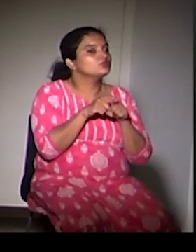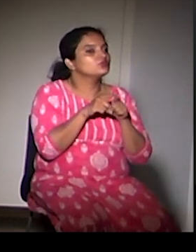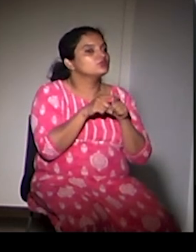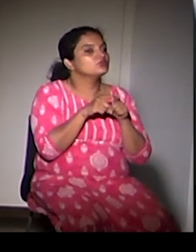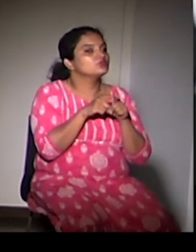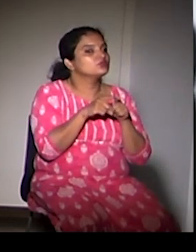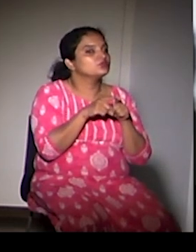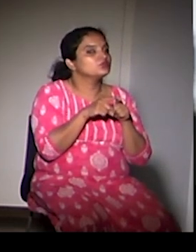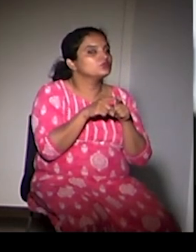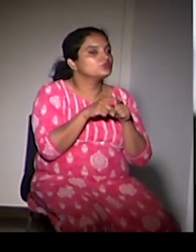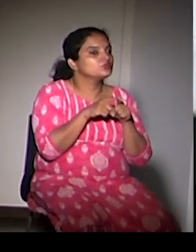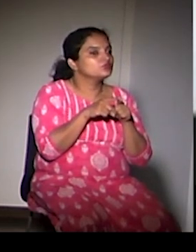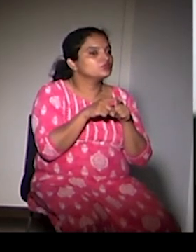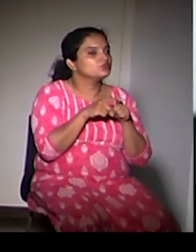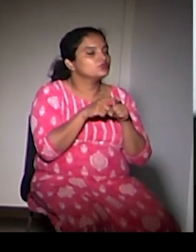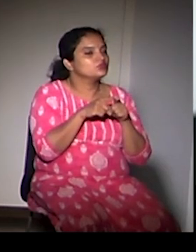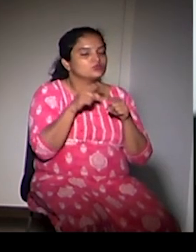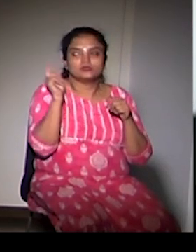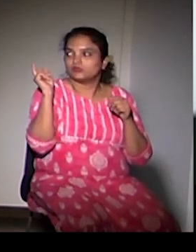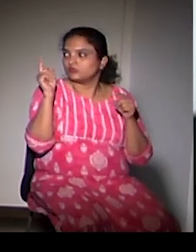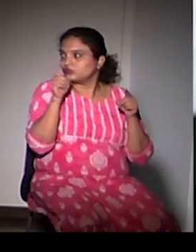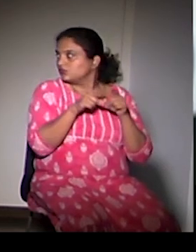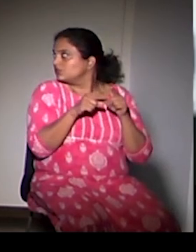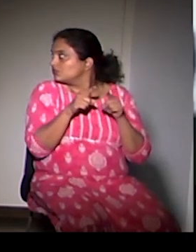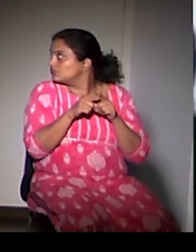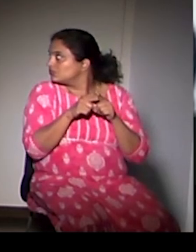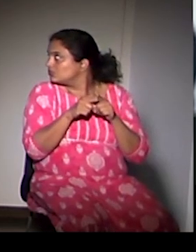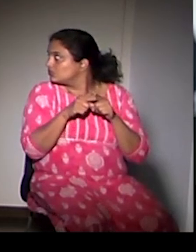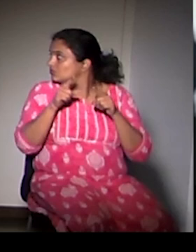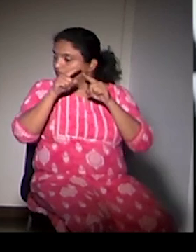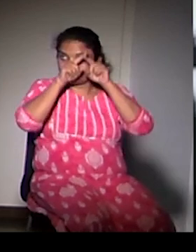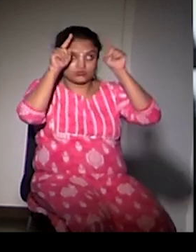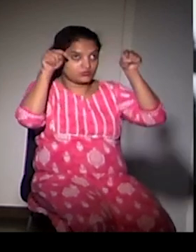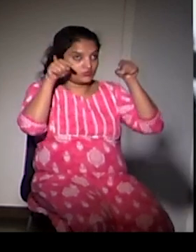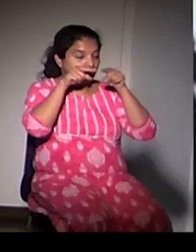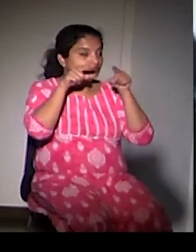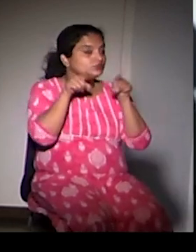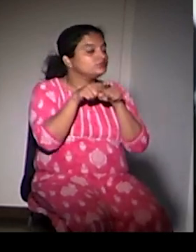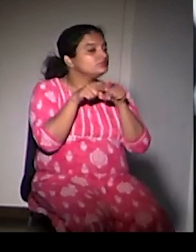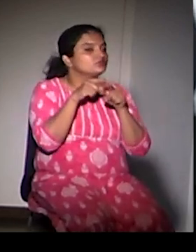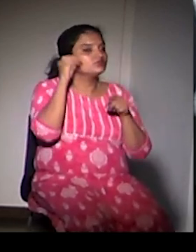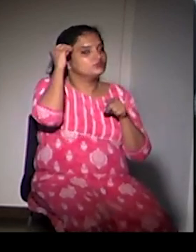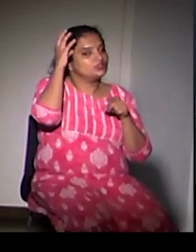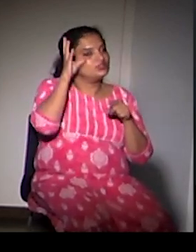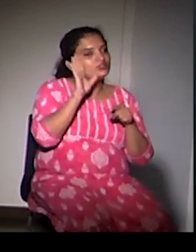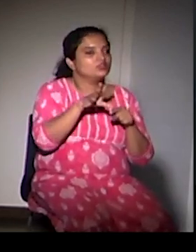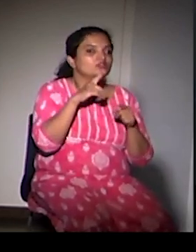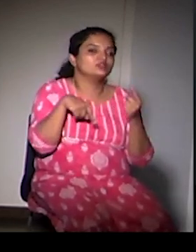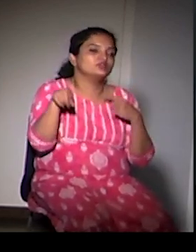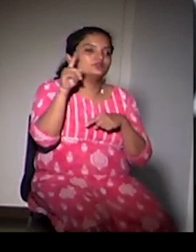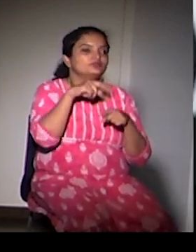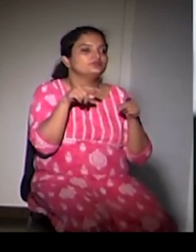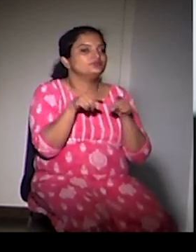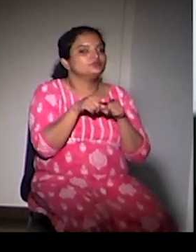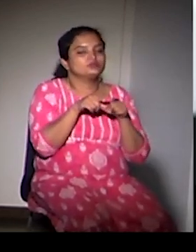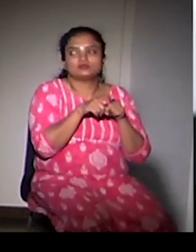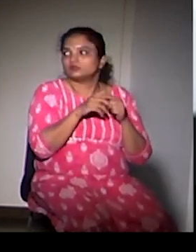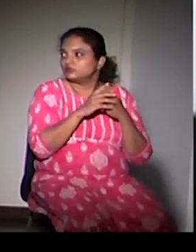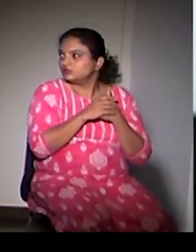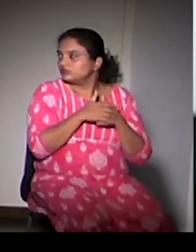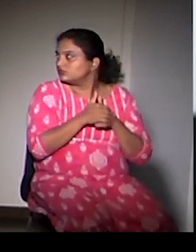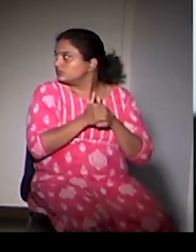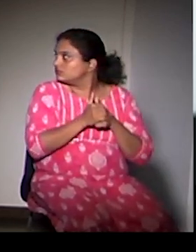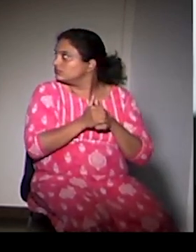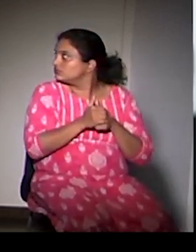Lahore. And it is known that the Mughal emperors were very aware of Gwalior and